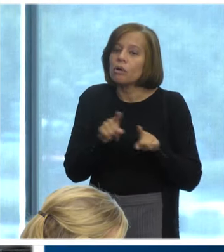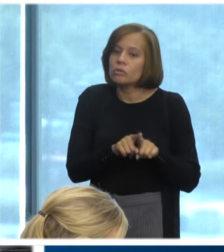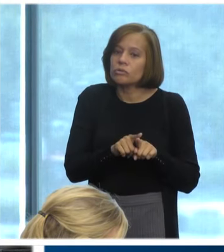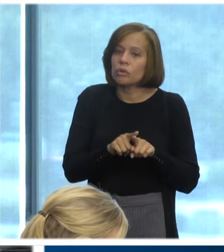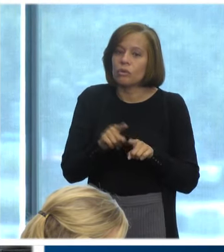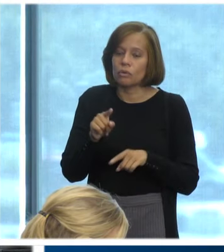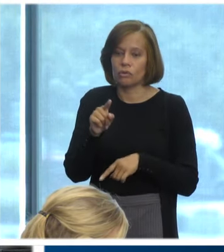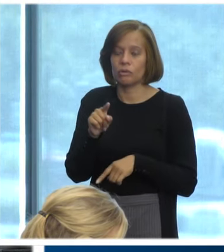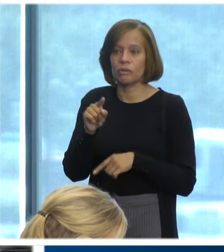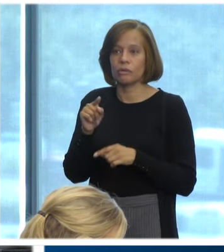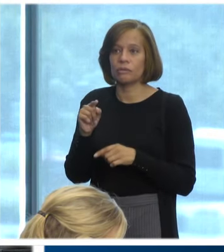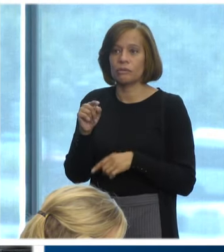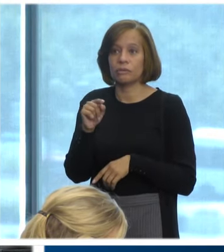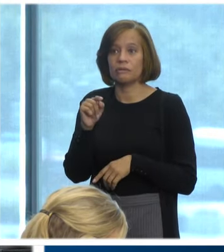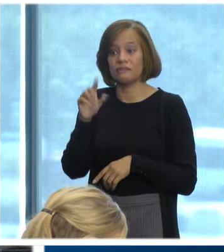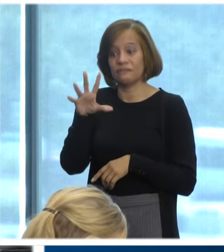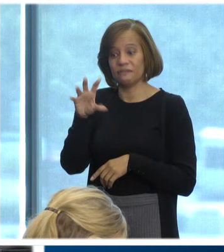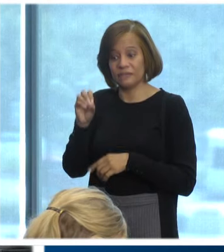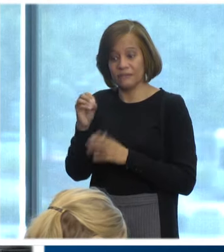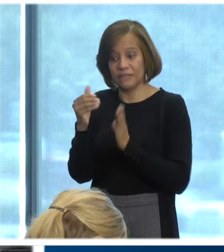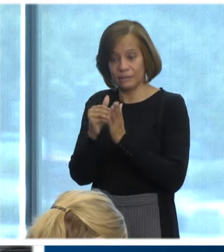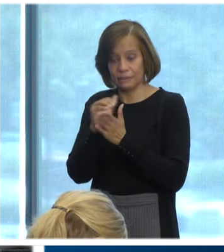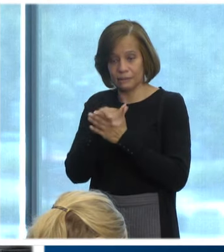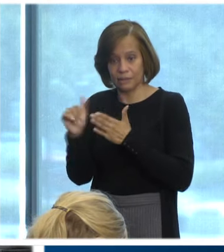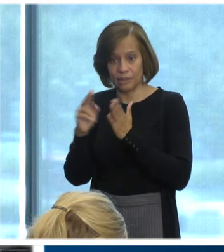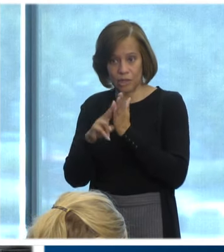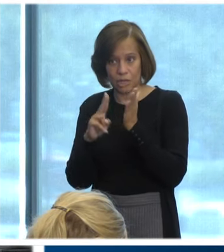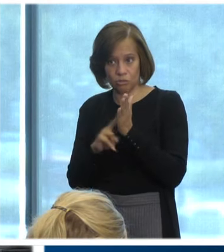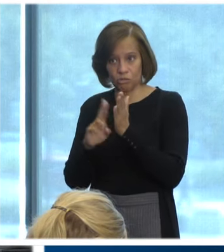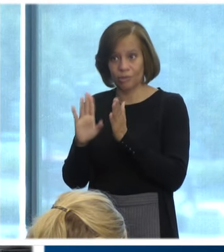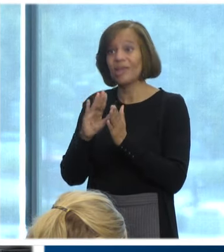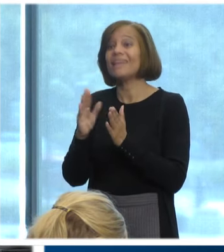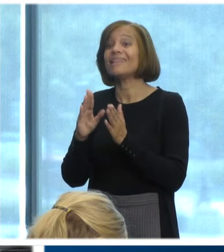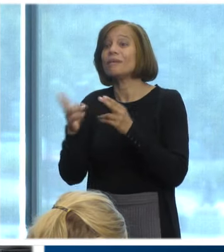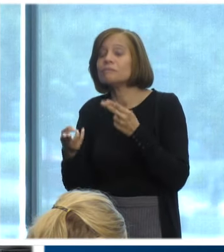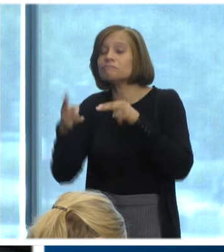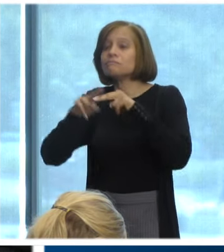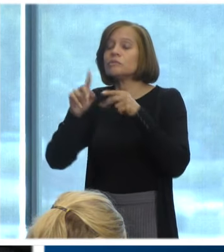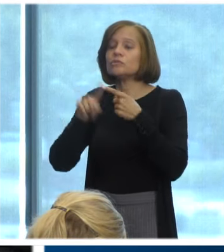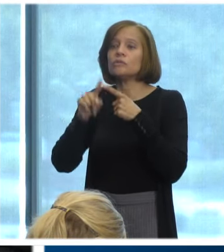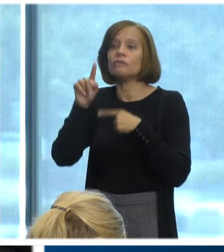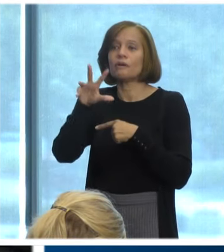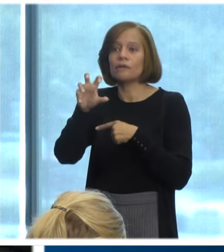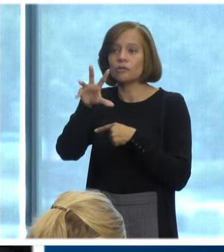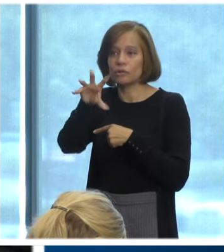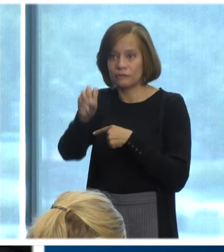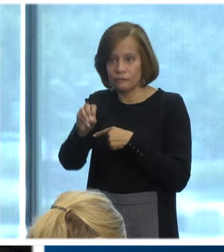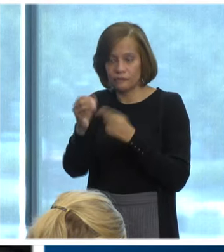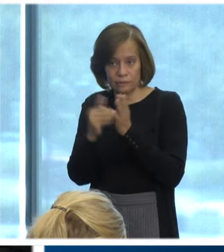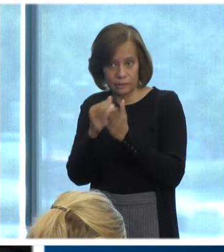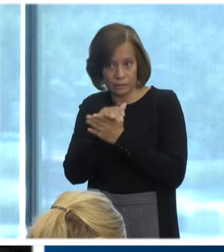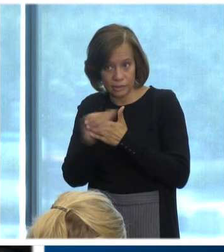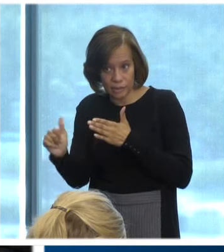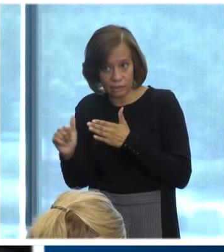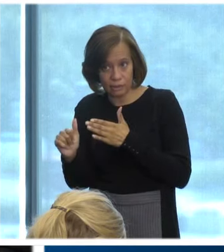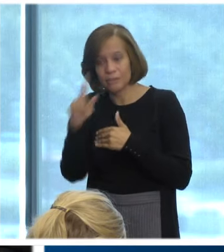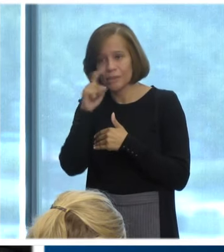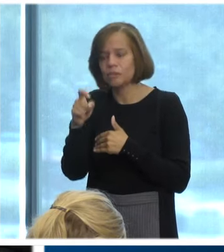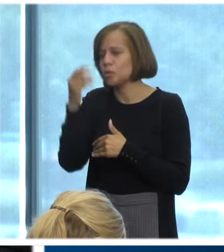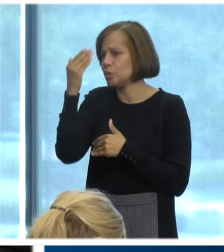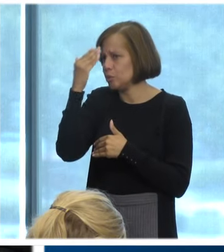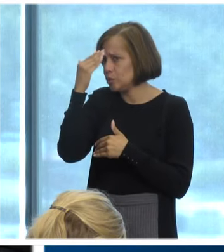to no more than a $50,000 contract. It was increased to $550,000, again, a no-bid contract, because you knew there